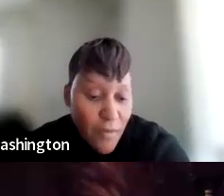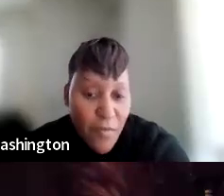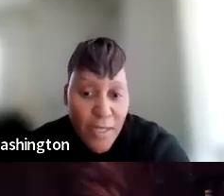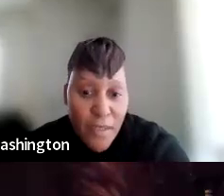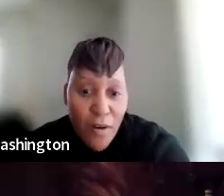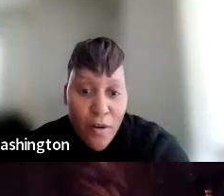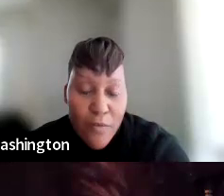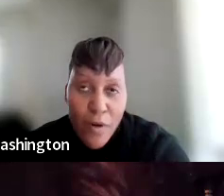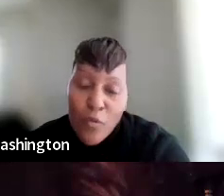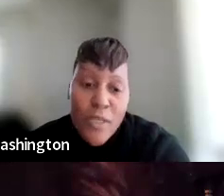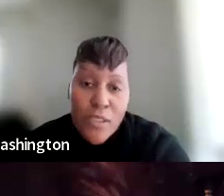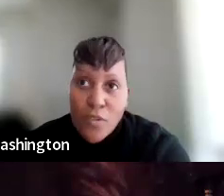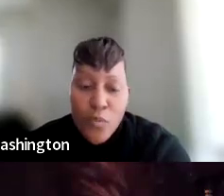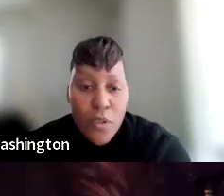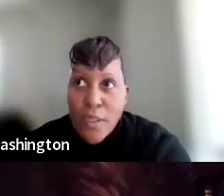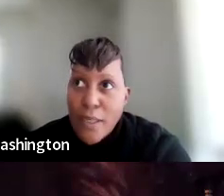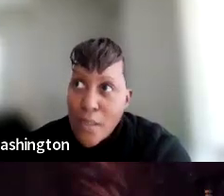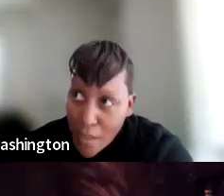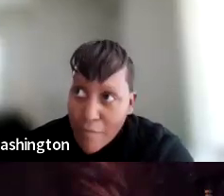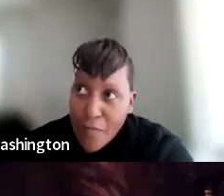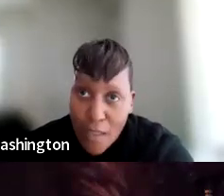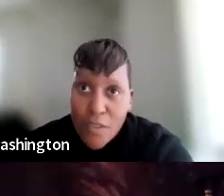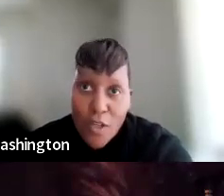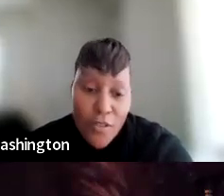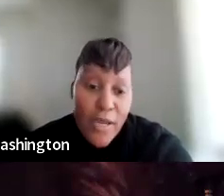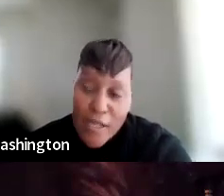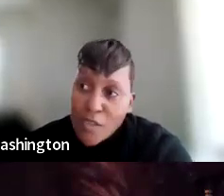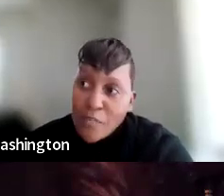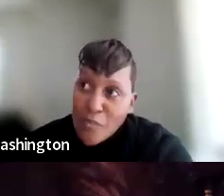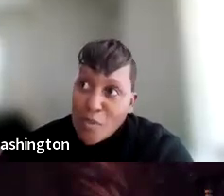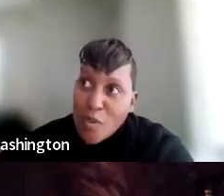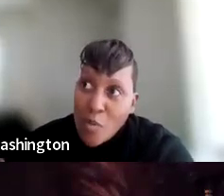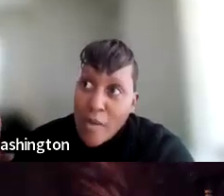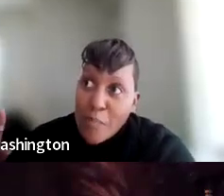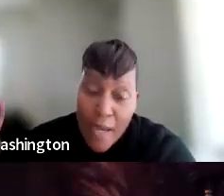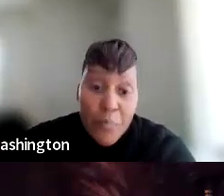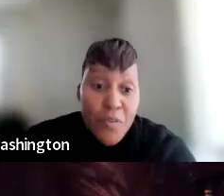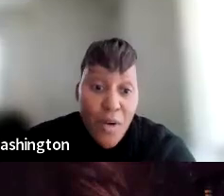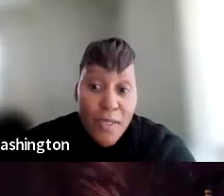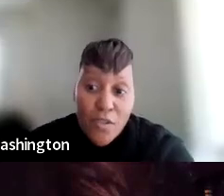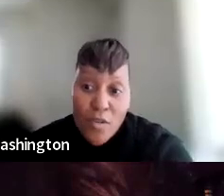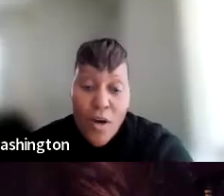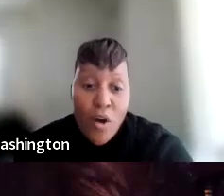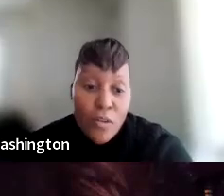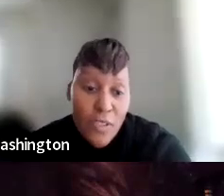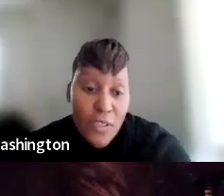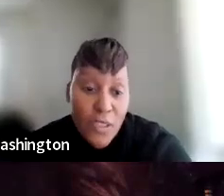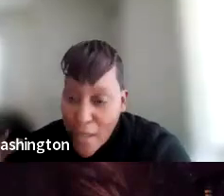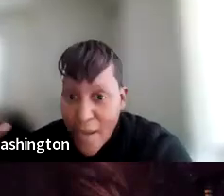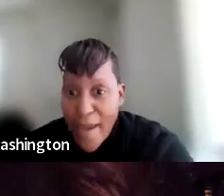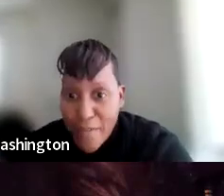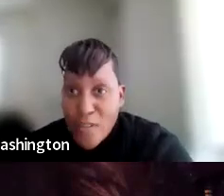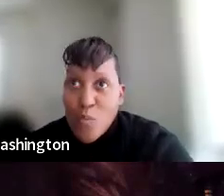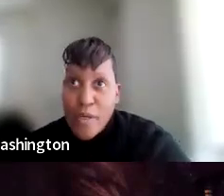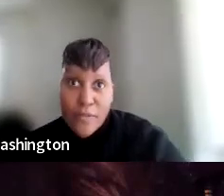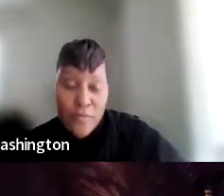accountability, and I love the fact that our voices are really like finally starting to actually, be amplified so that all of us